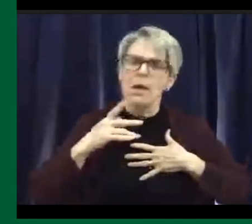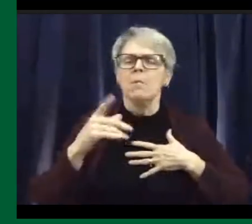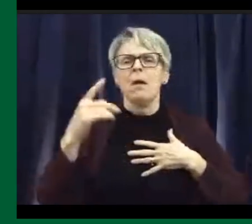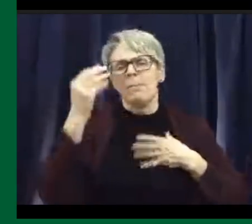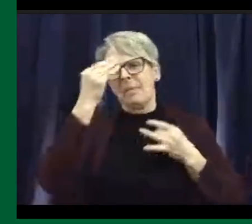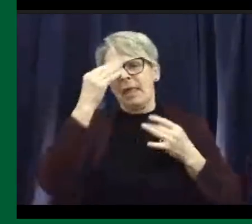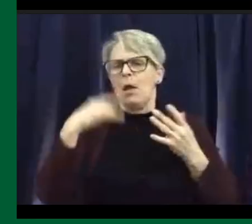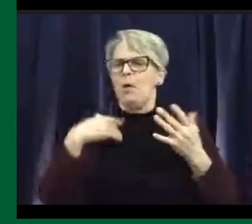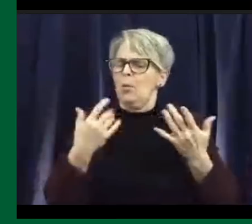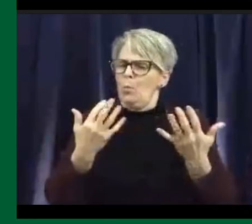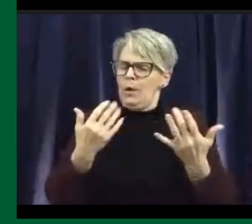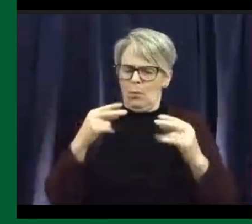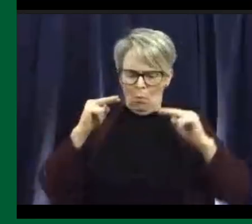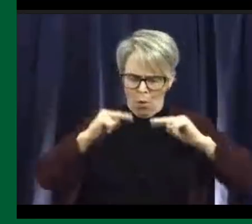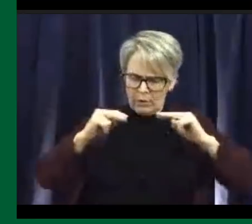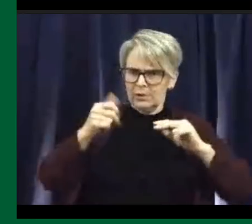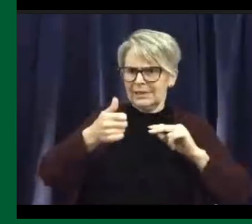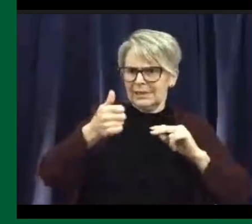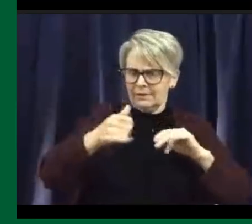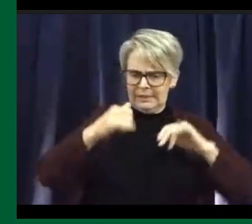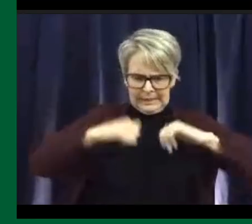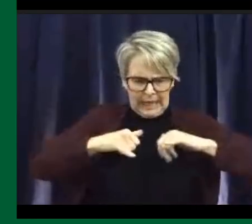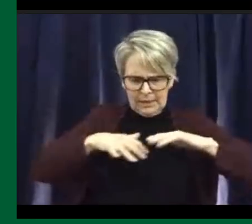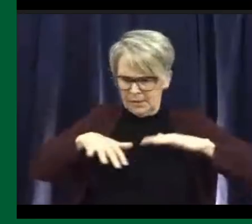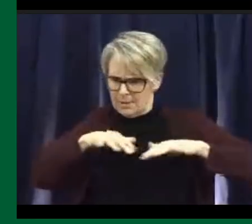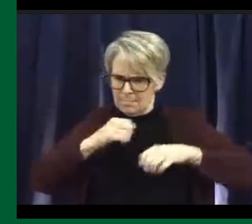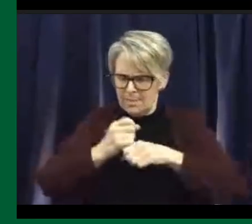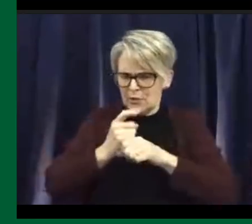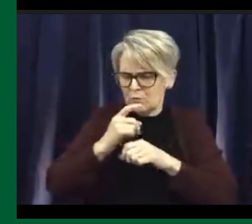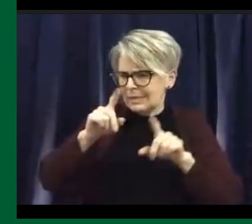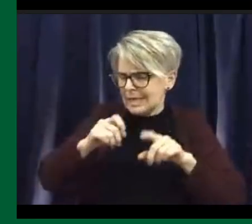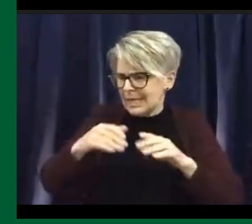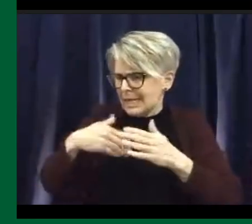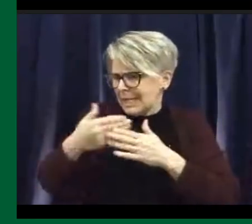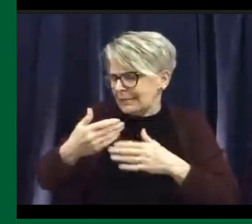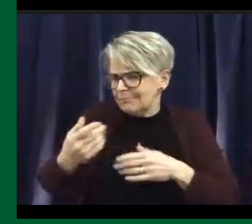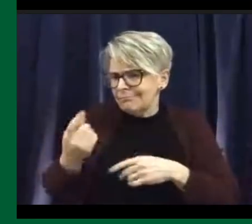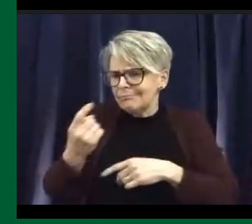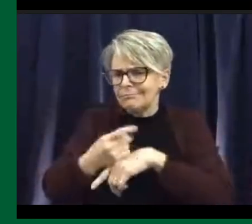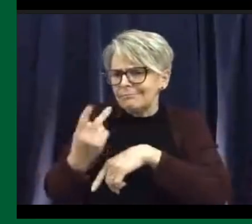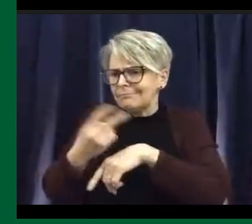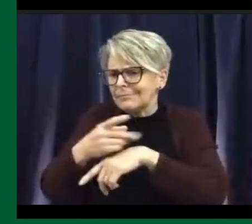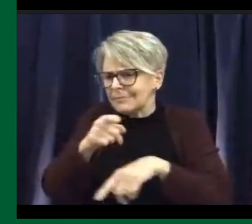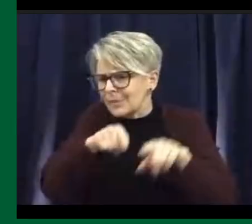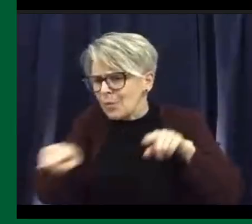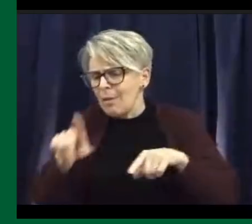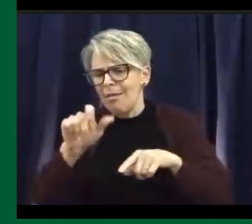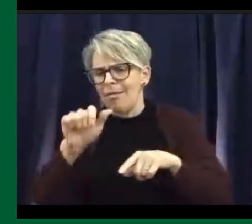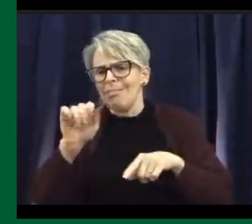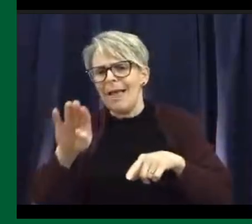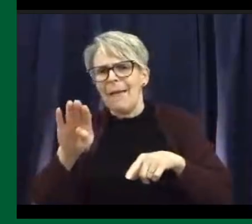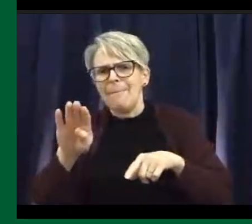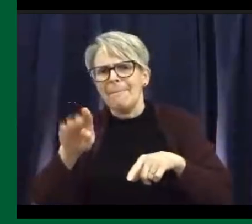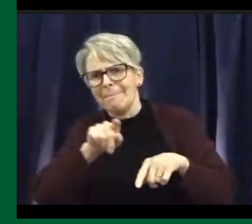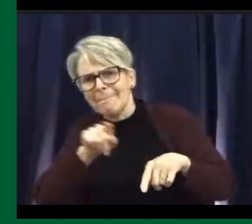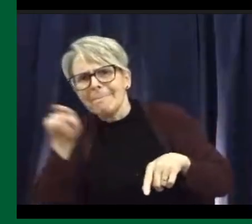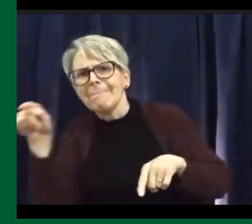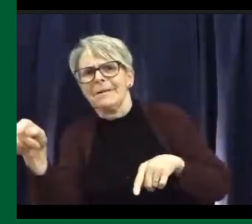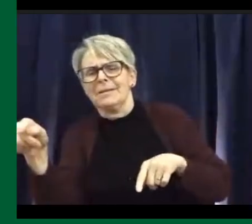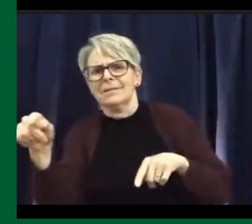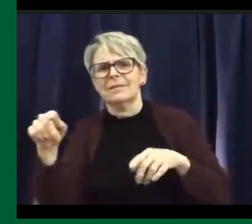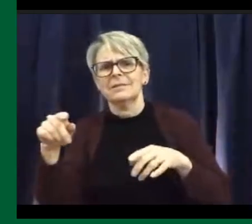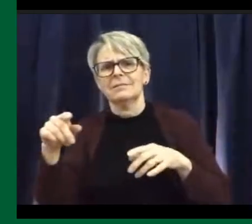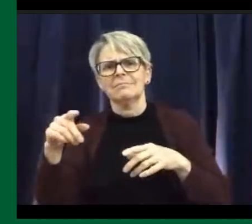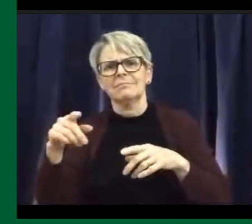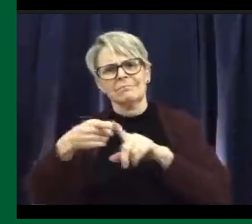watch yourself, seek repeat testing, or do follow-up testing through the lab-based PCR. So that's an additional assurance